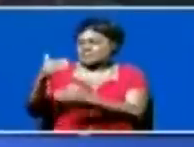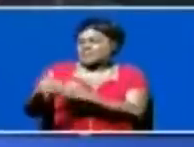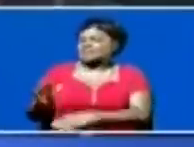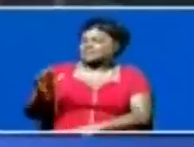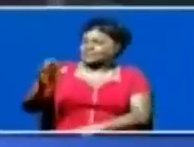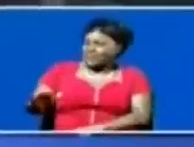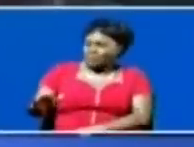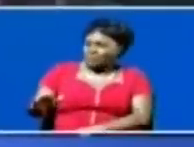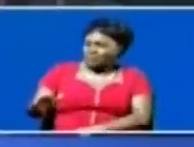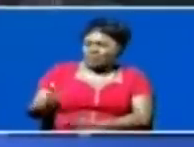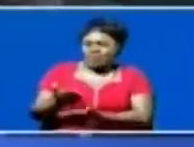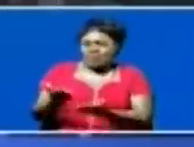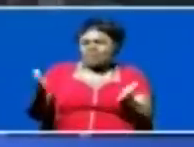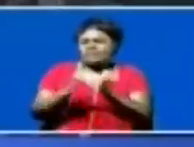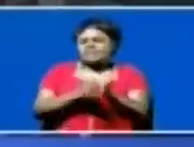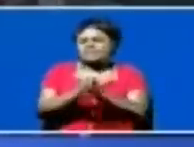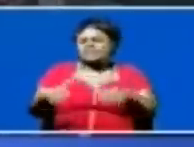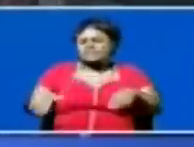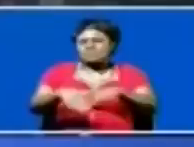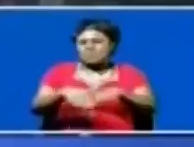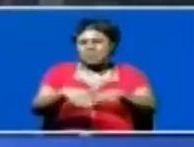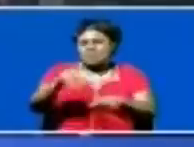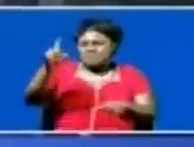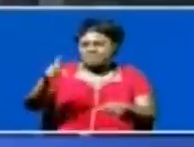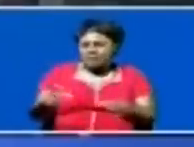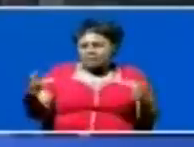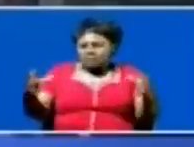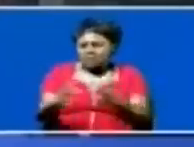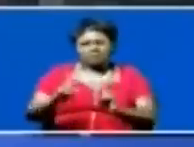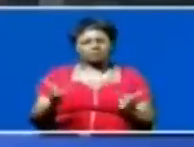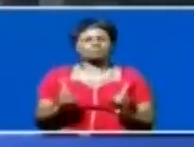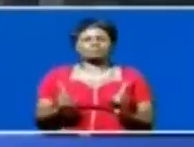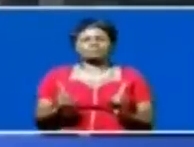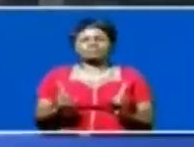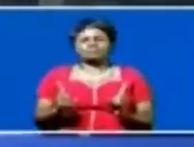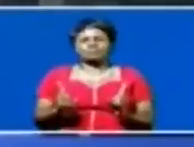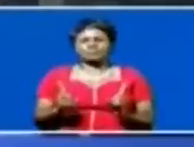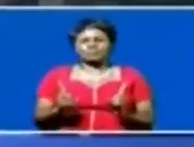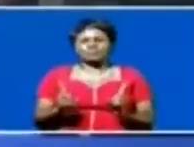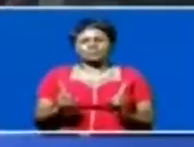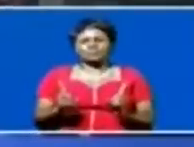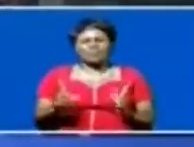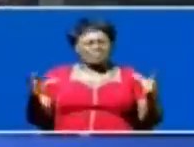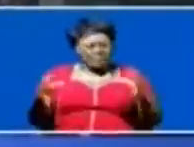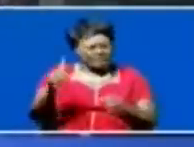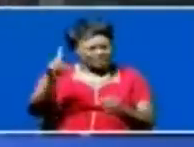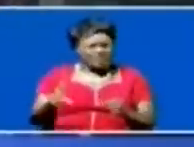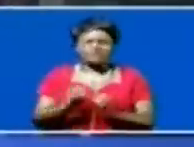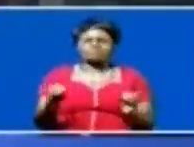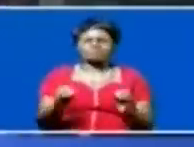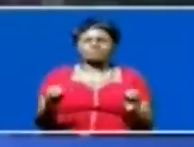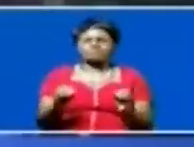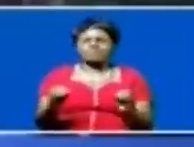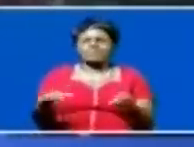of action is for any interested member. It doesn't have to be a party, because there was no party position. I mean, in terms of the voting, you could